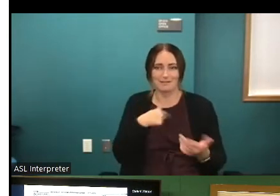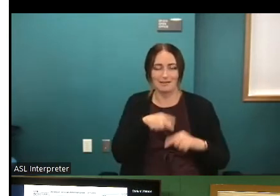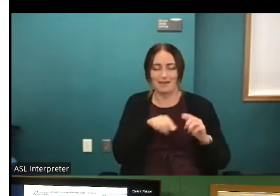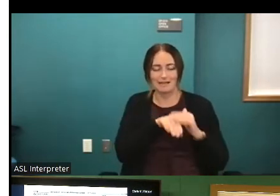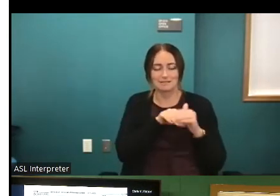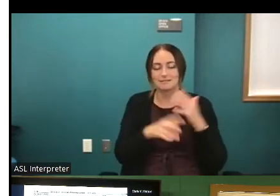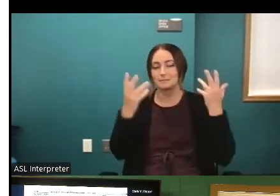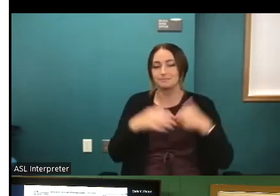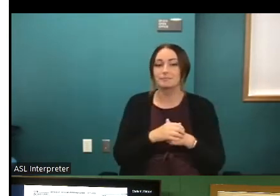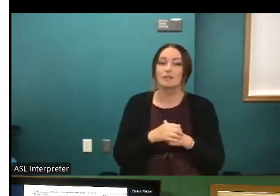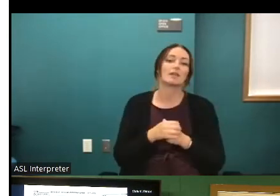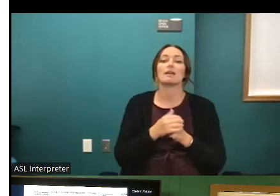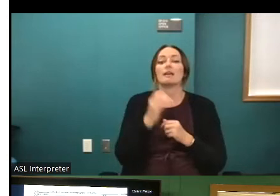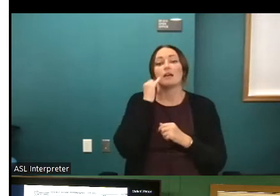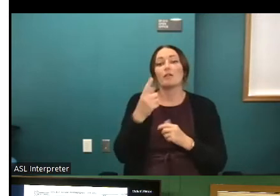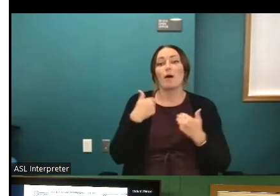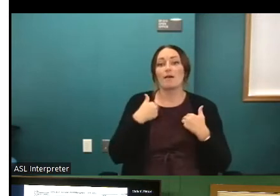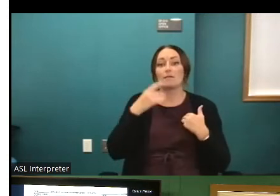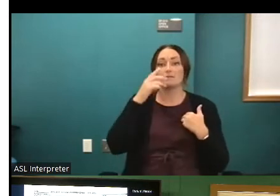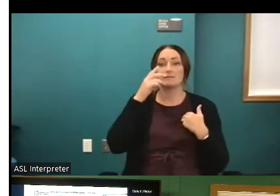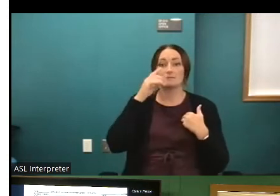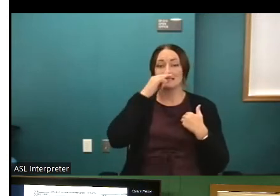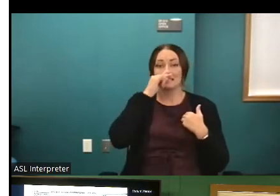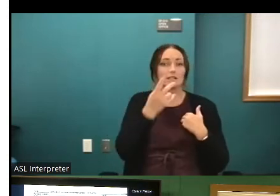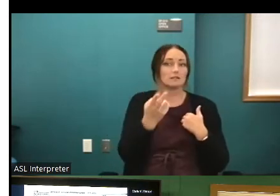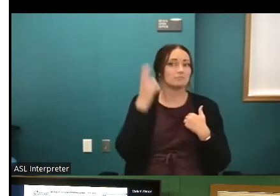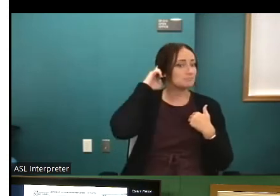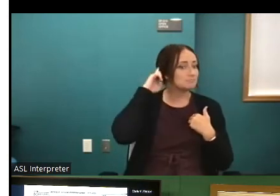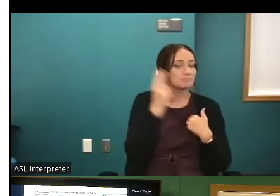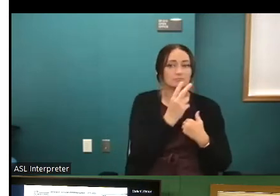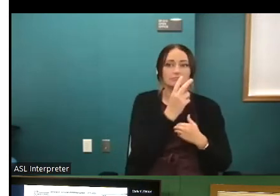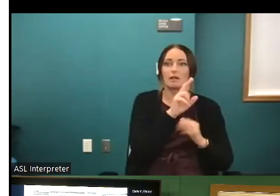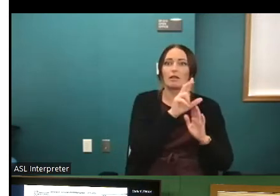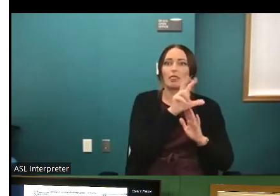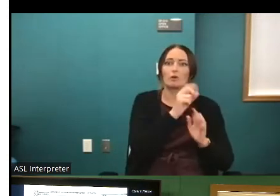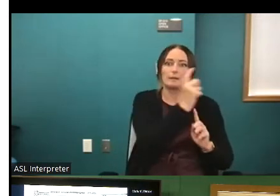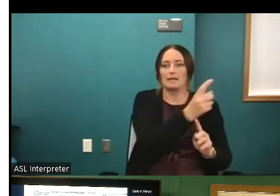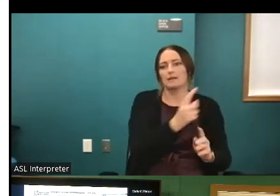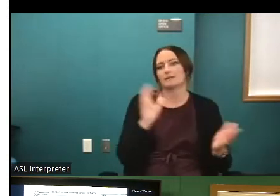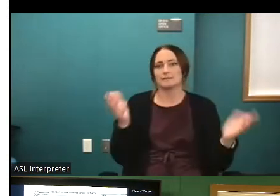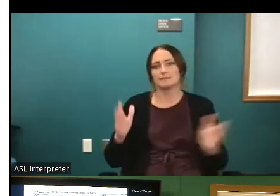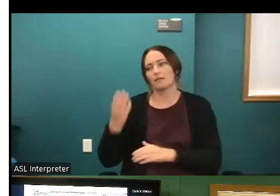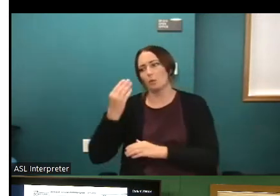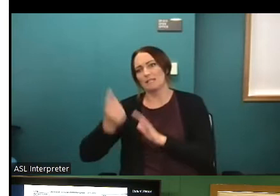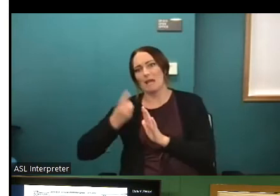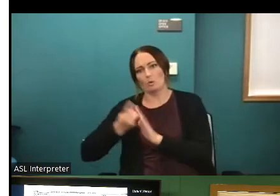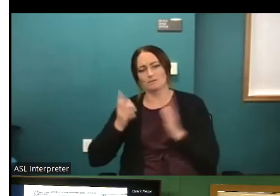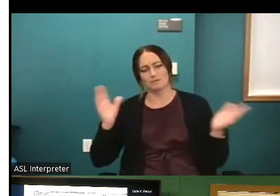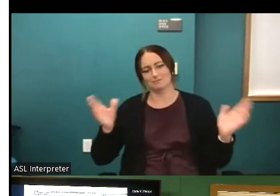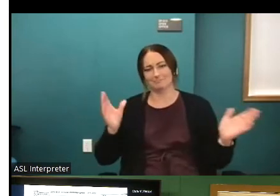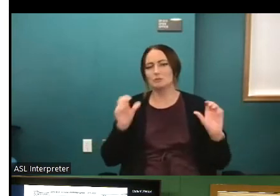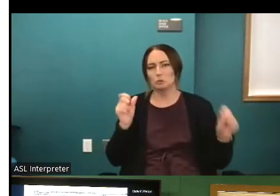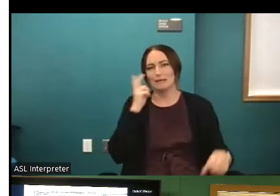far as outcomes go, if you have a kid that's wearing it a half an hour a day versus a kid that's wearing it 14 hours a day, like, it speaks for itself. So we